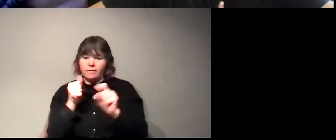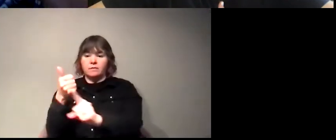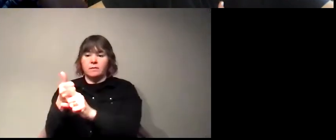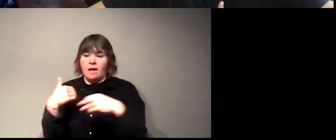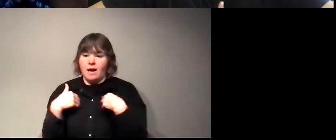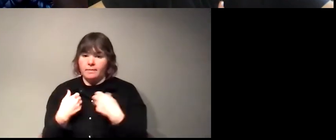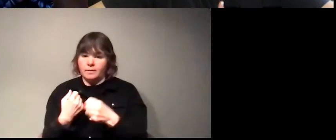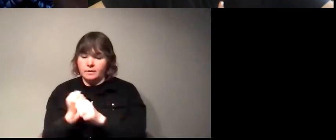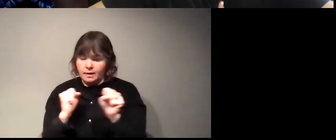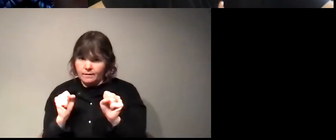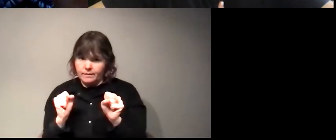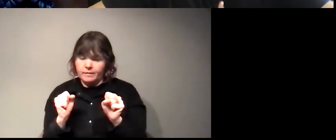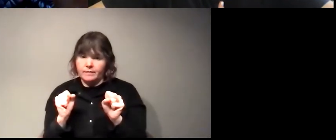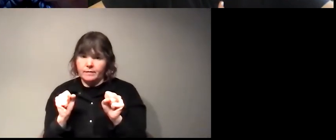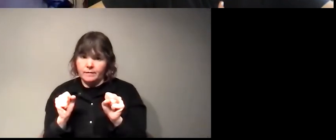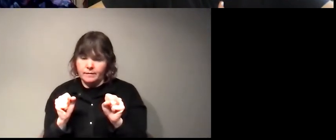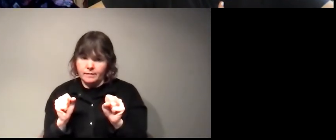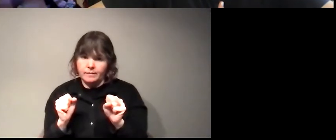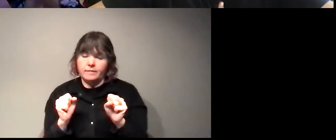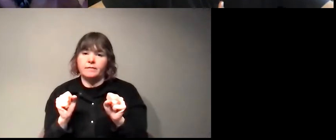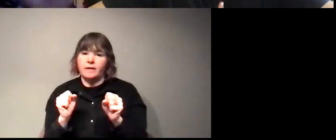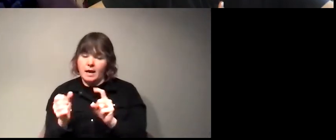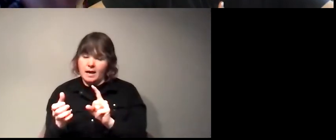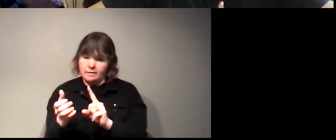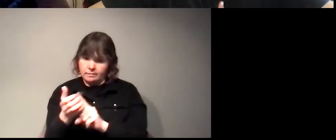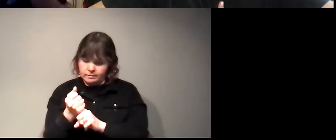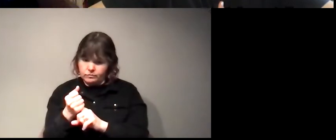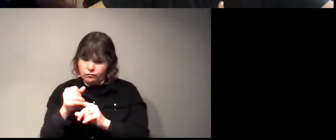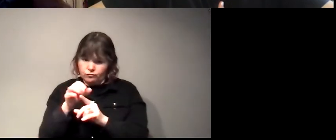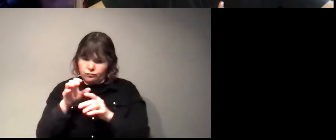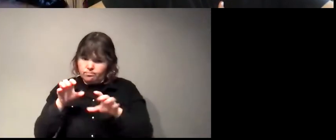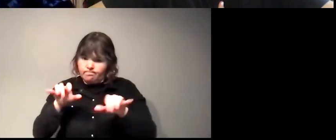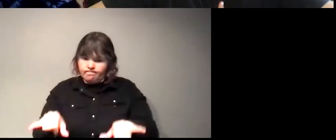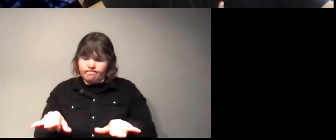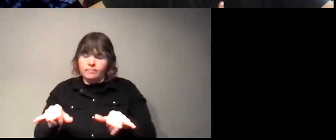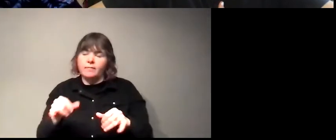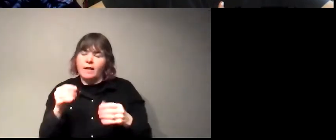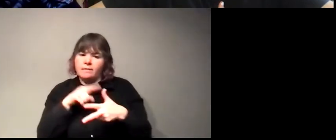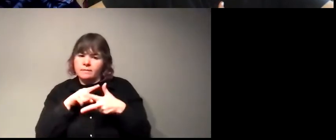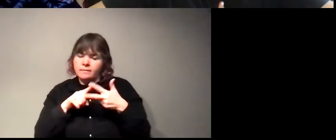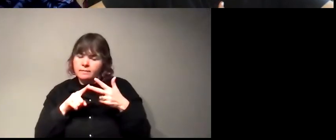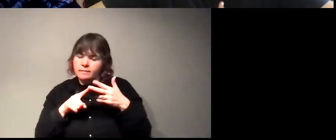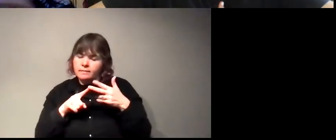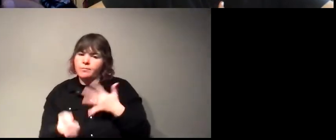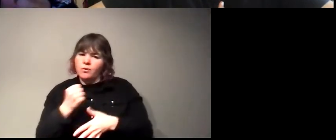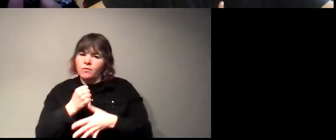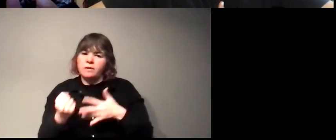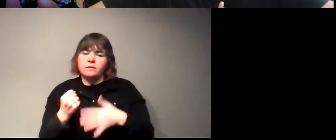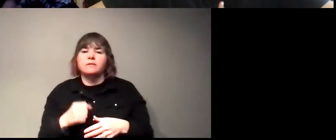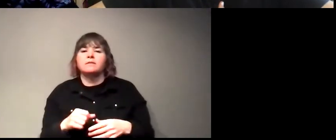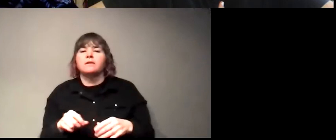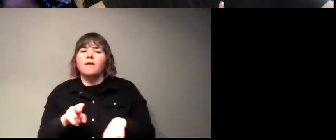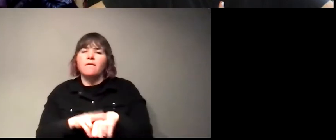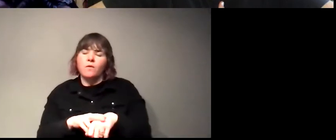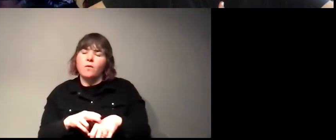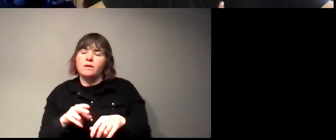safe, keep the animal trained. That's kind of how we think about it. And of course, keeping the animal